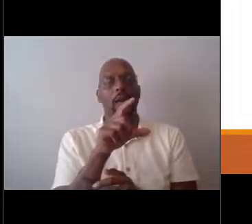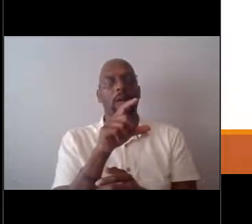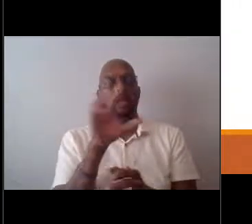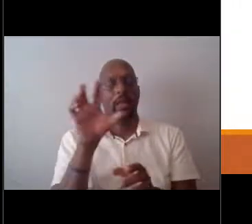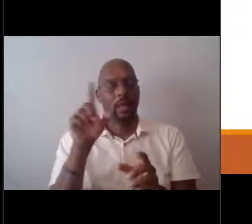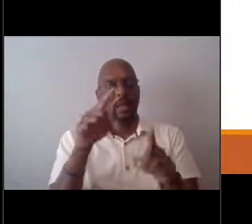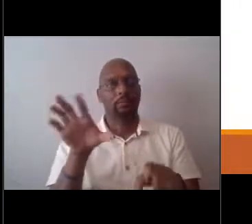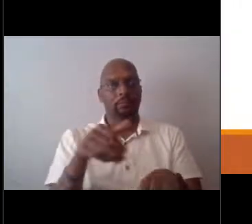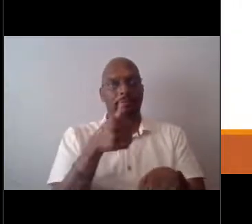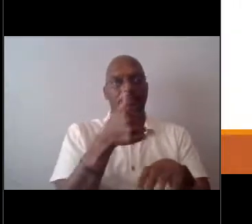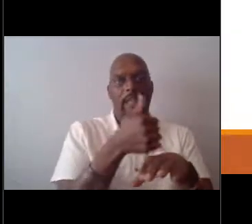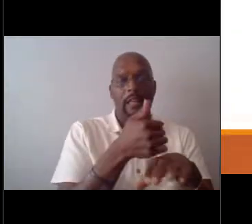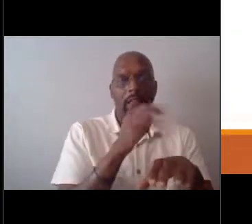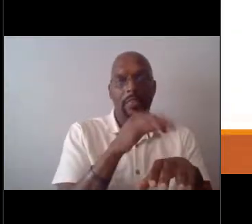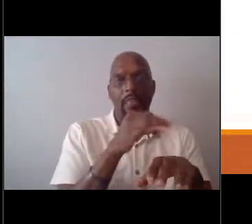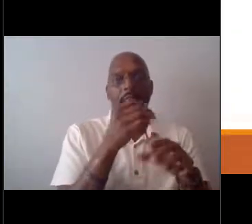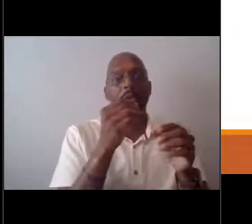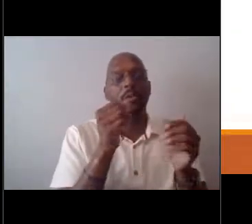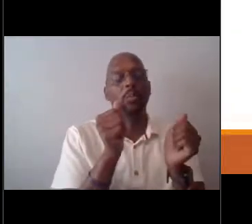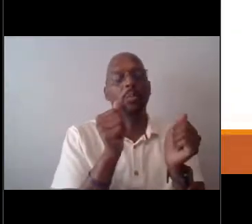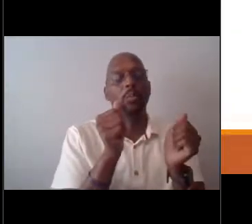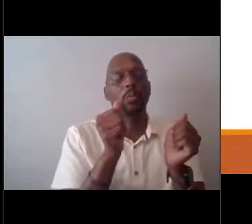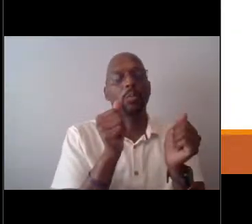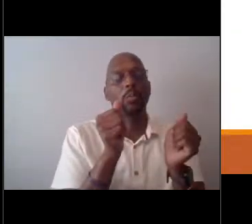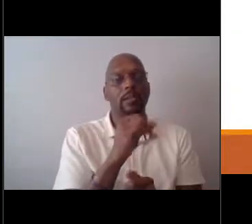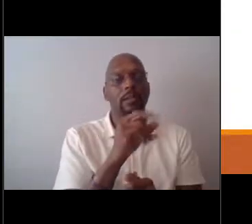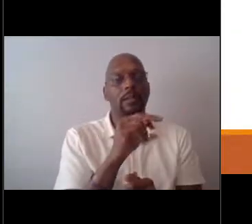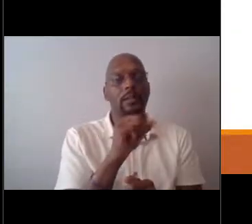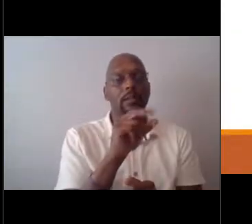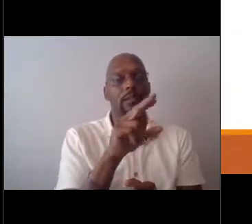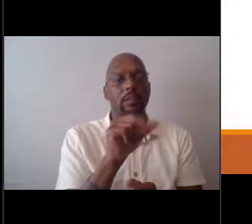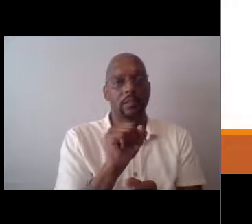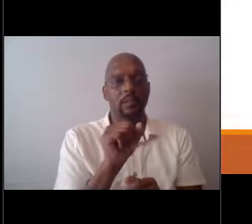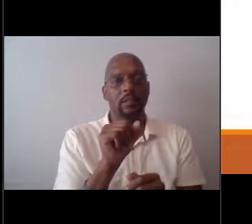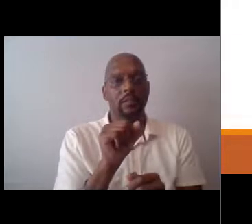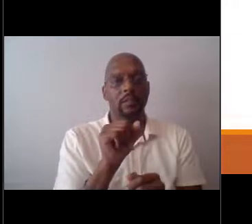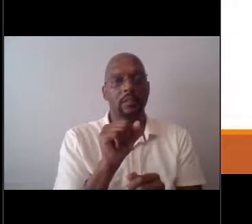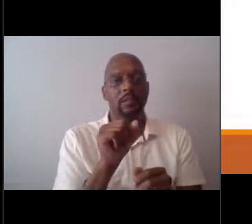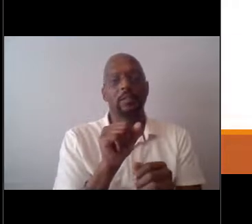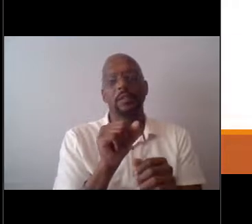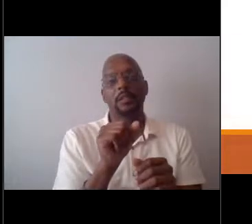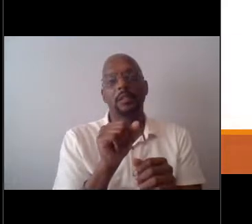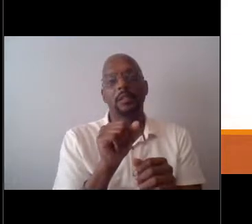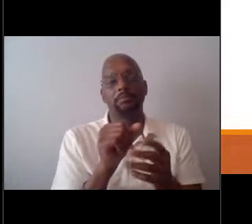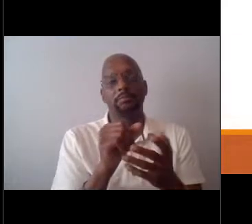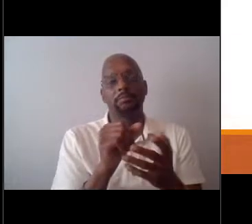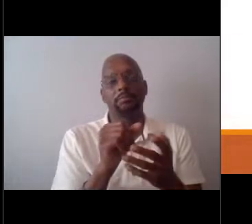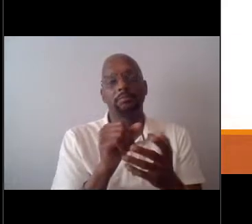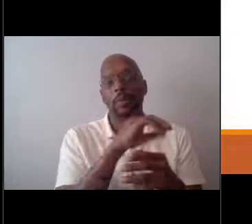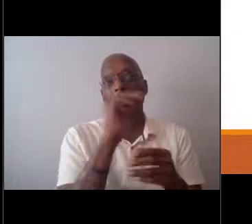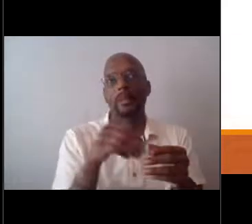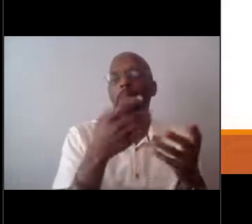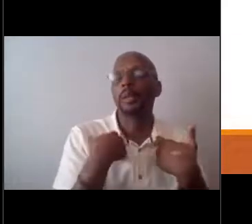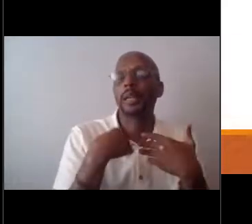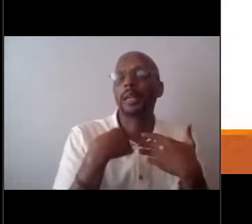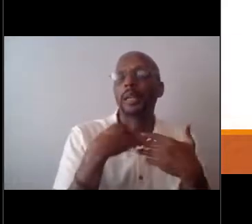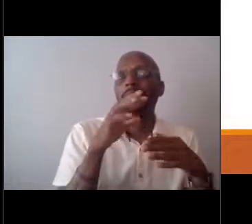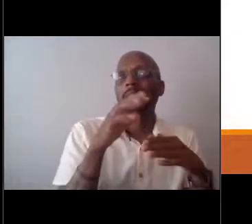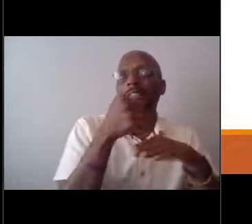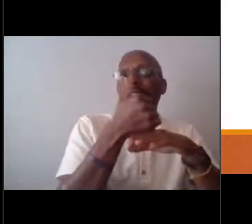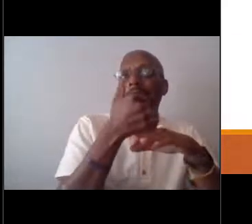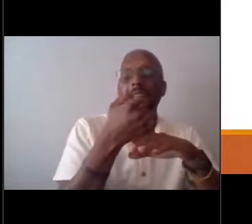collisions to census block geographies. And from there, we're able to develop a percentile rank for every single census block that has